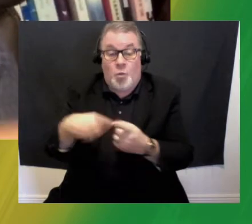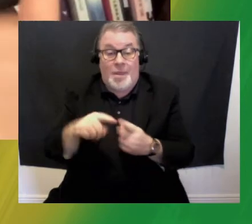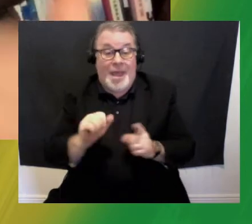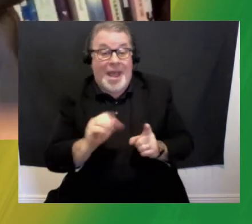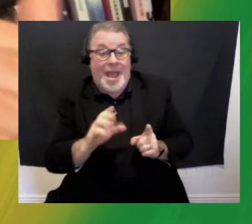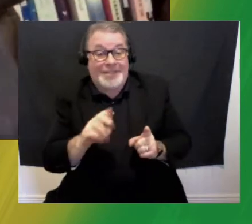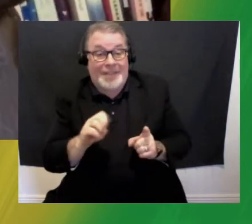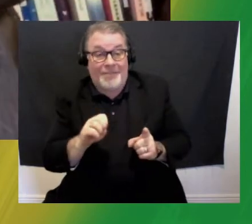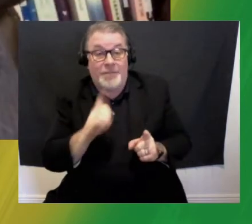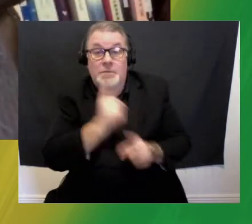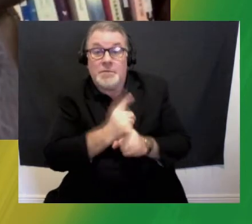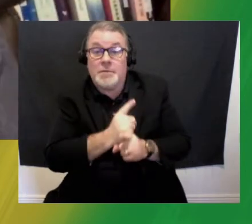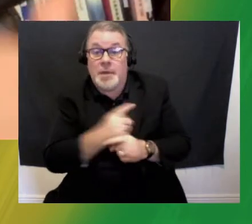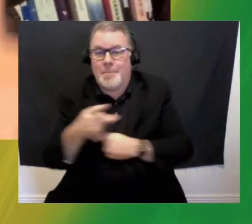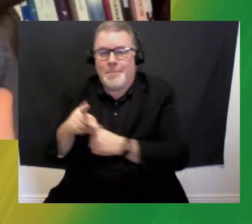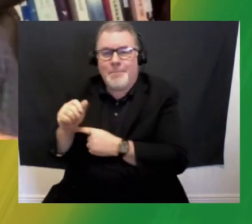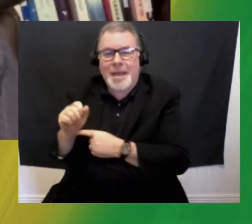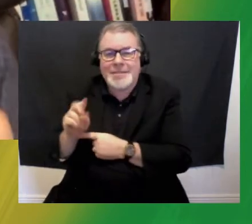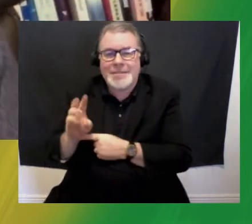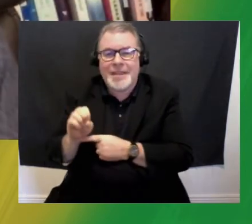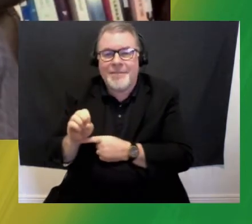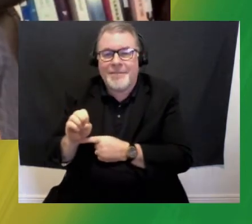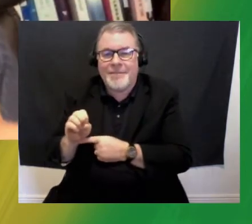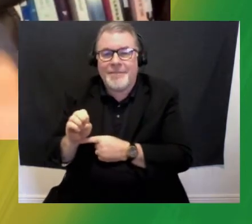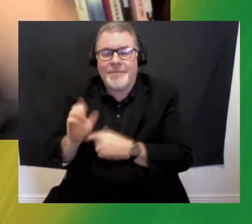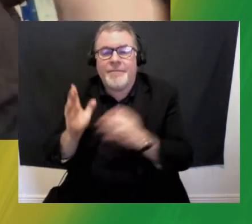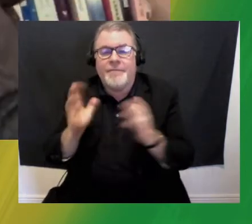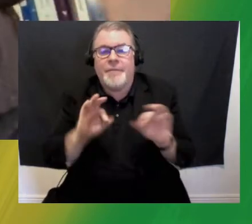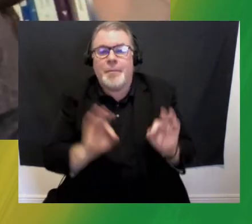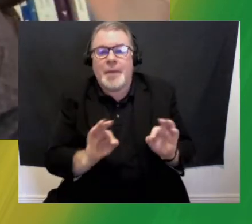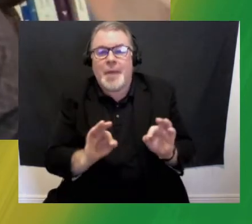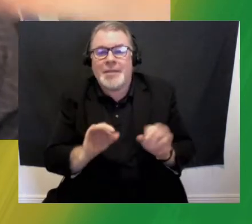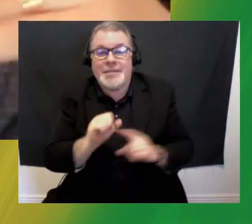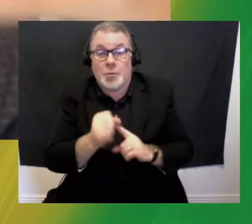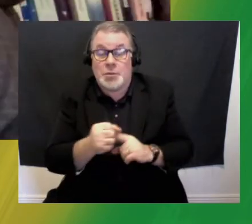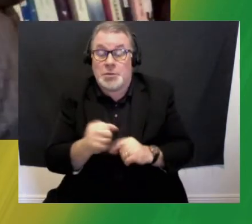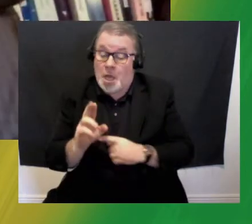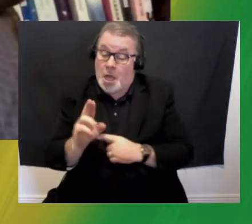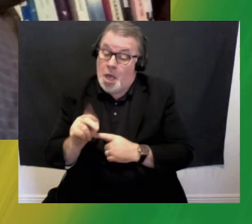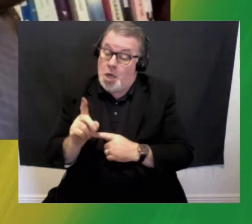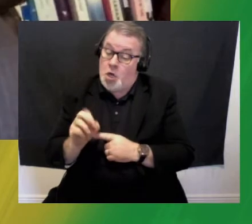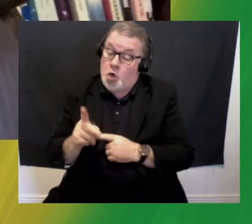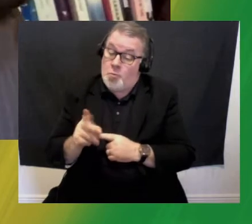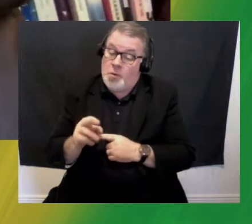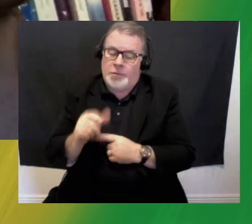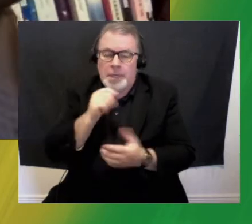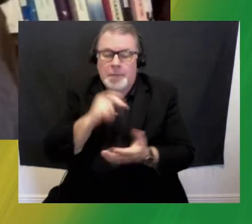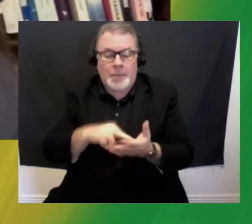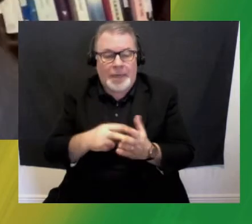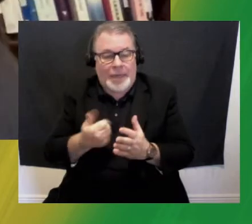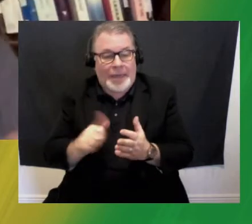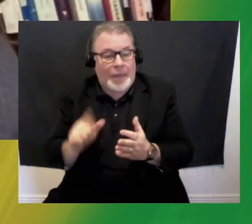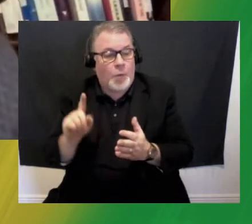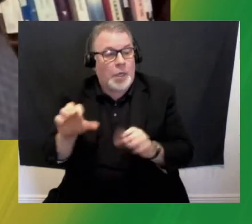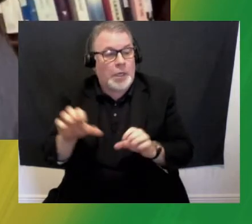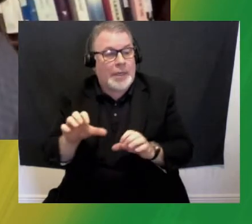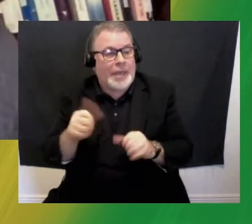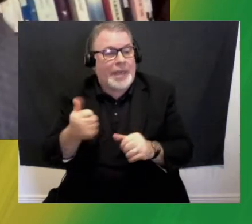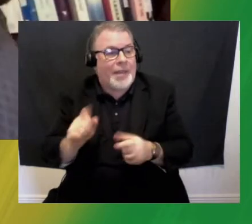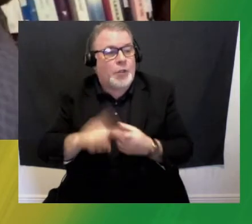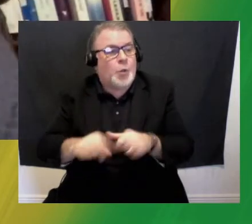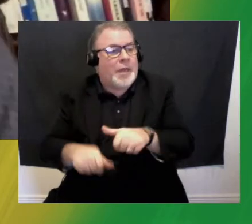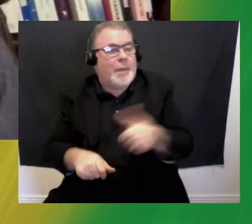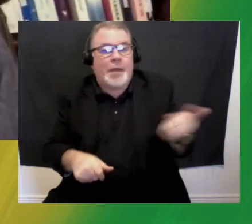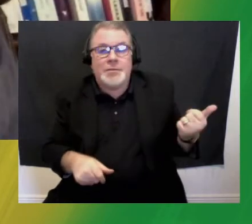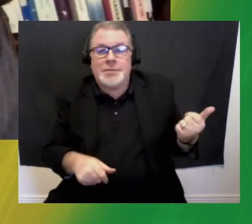do, right? The passive voice minimizes the situation. Let's say underprivileged doesn't imply that anybody did anything to anybody, right?